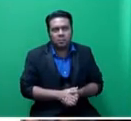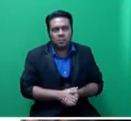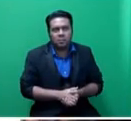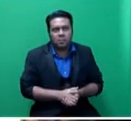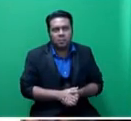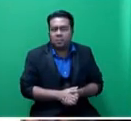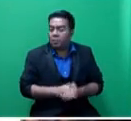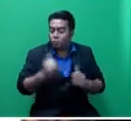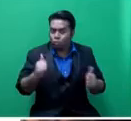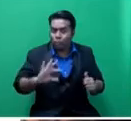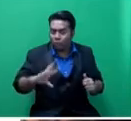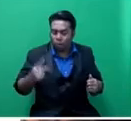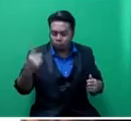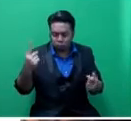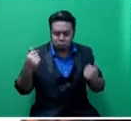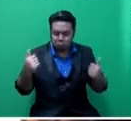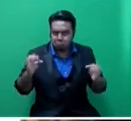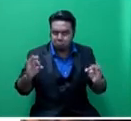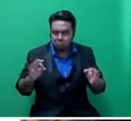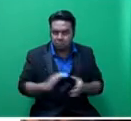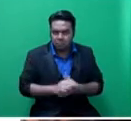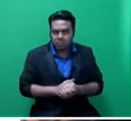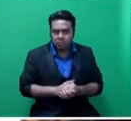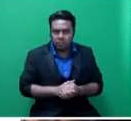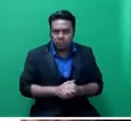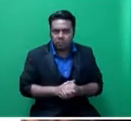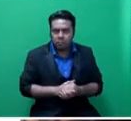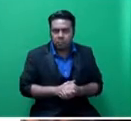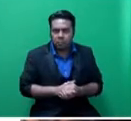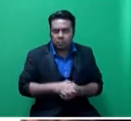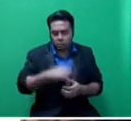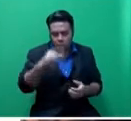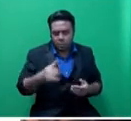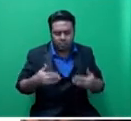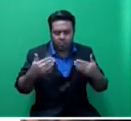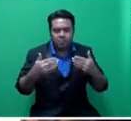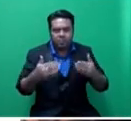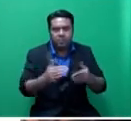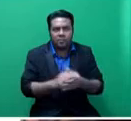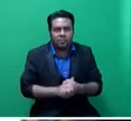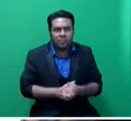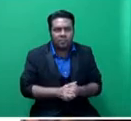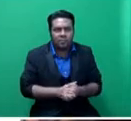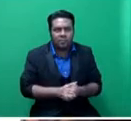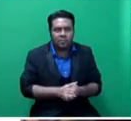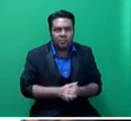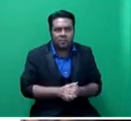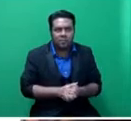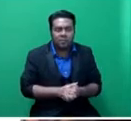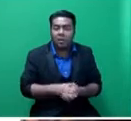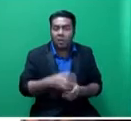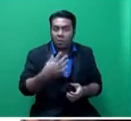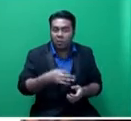It's good for everybody, so that we can take the industry forward, Mr. Speaker. And therefore, I would